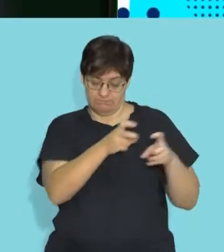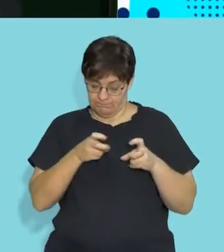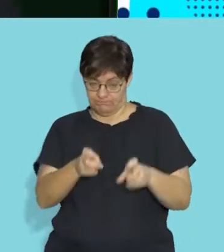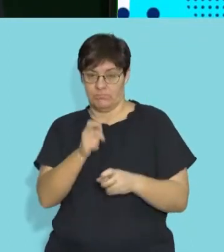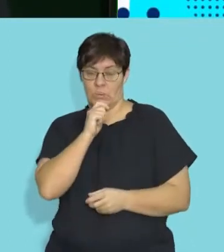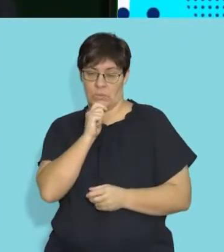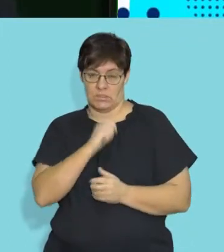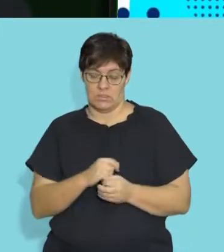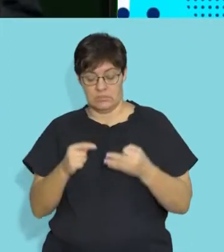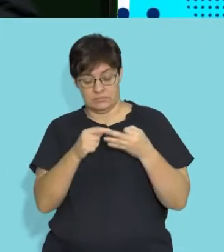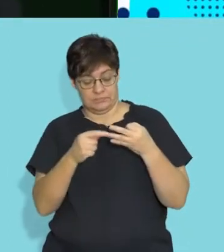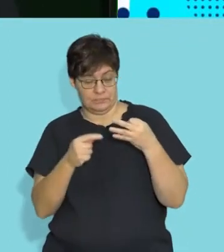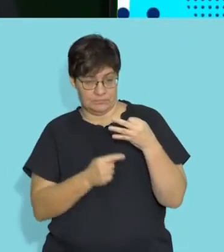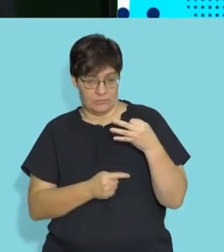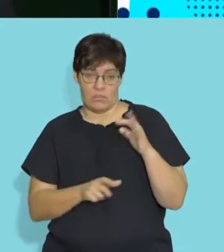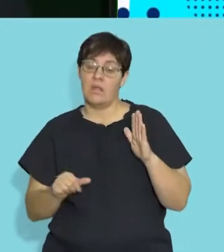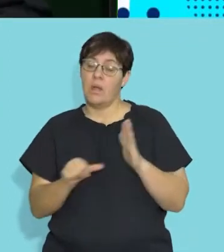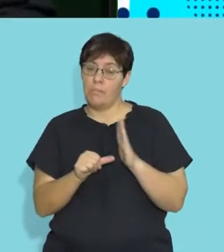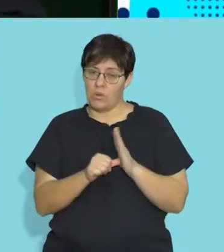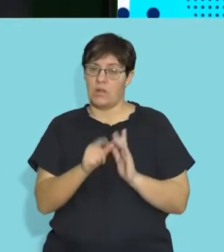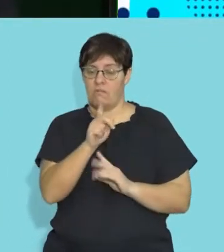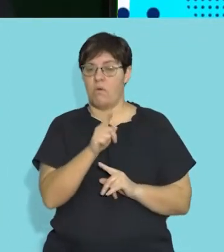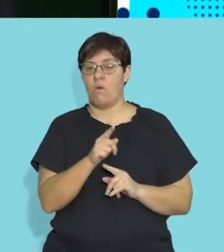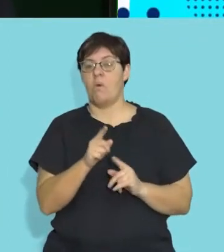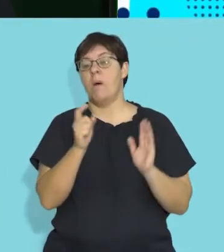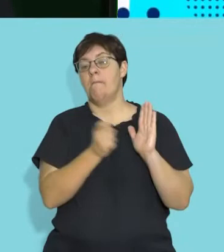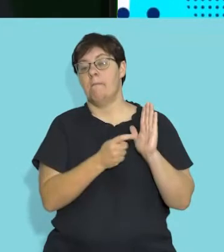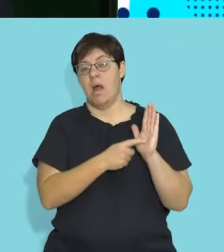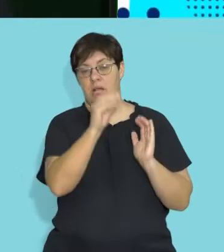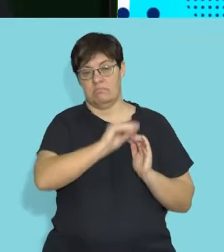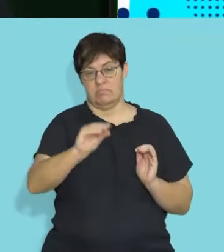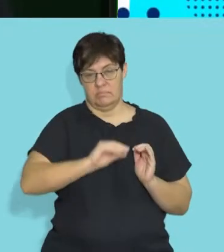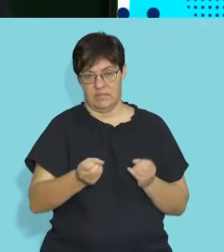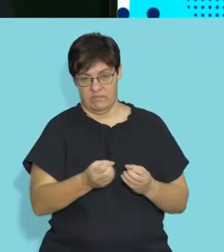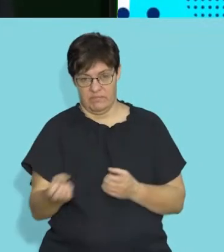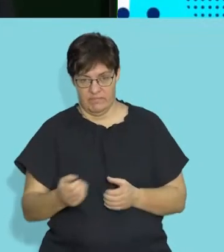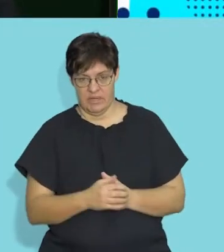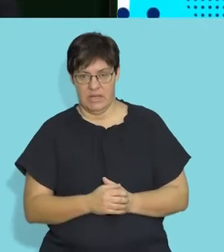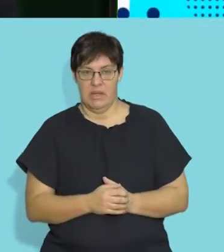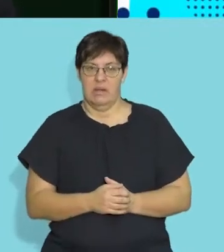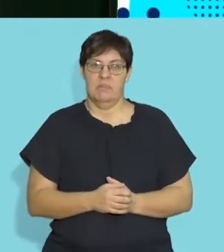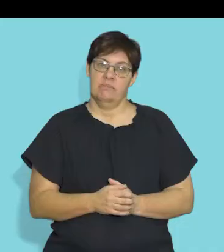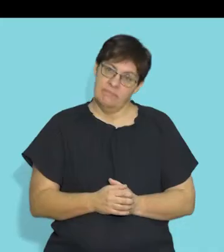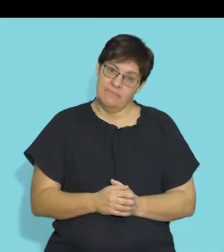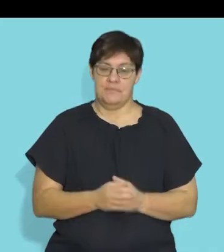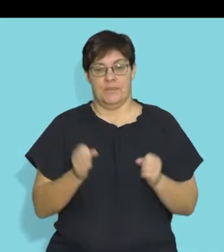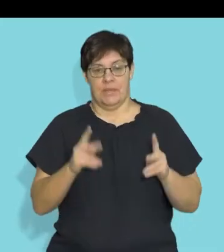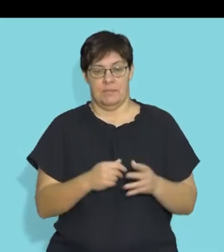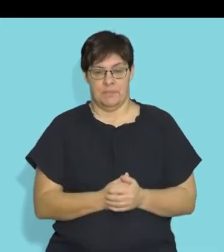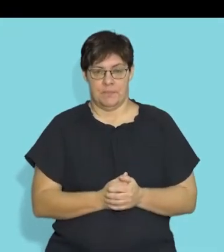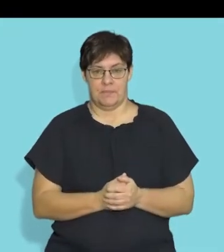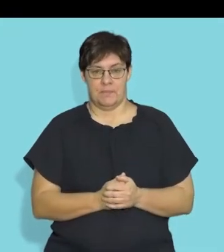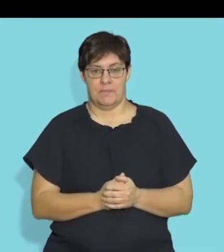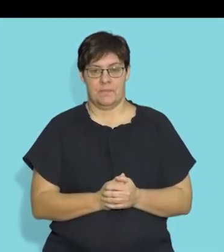support your answer. It's very important as far as your mark allocation is concerned. Okay.